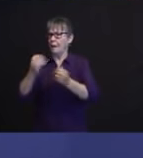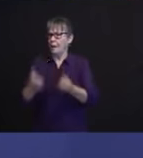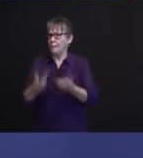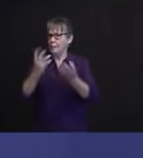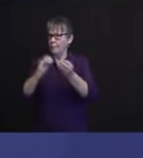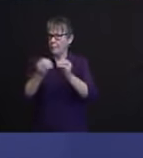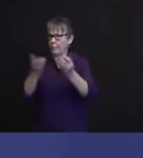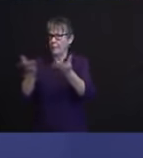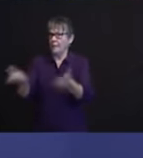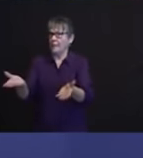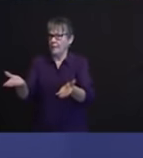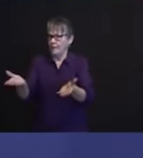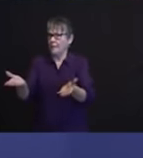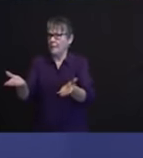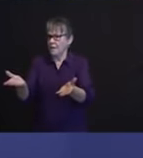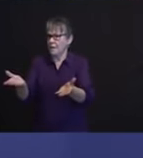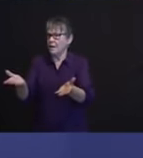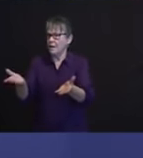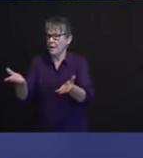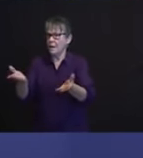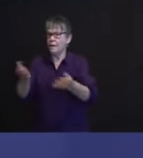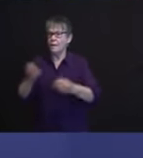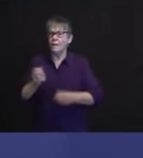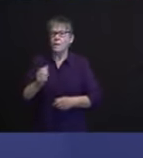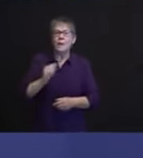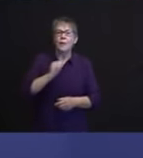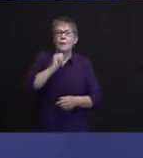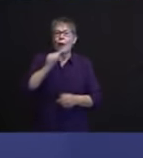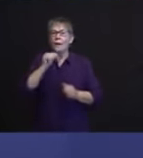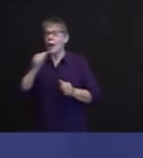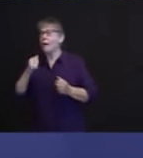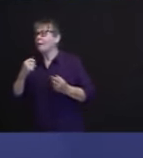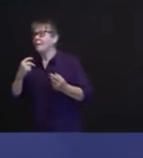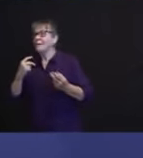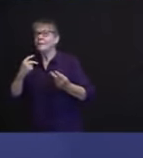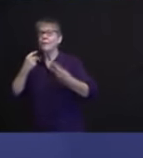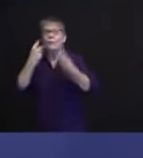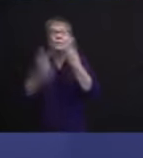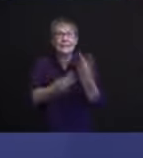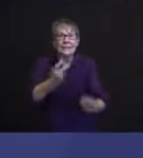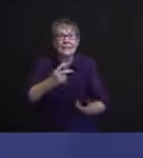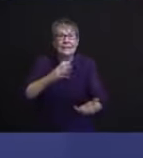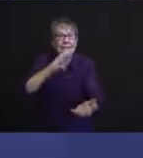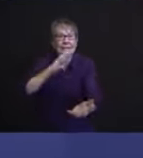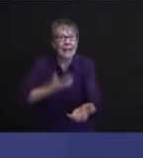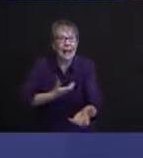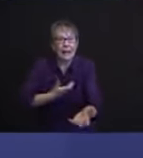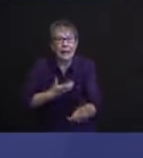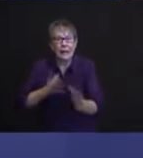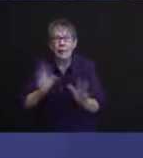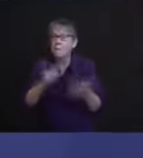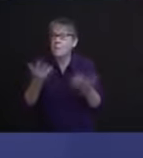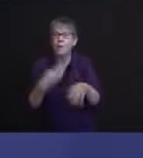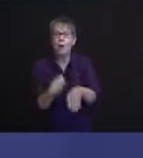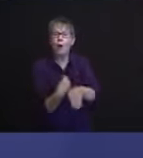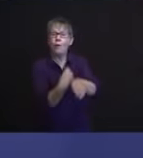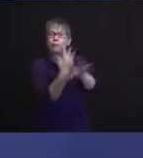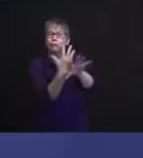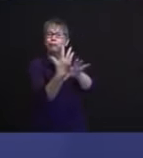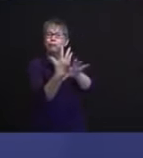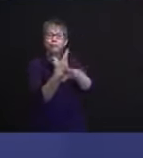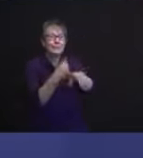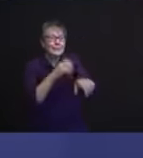locations, such as virtual visits or outdoor socially distanced visits and photos with Santa. If malls and other